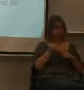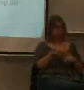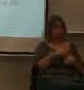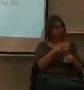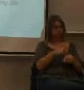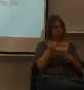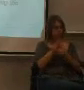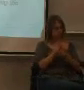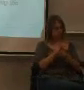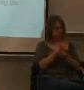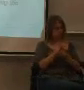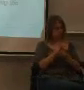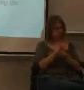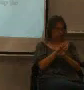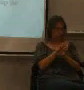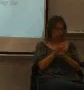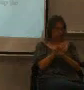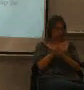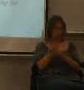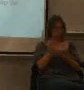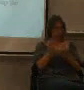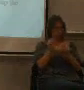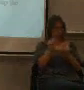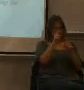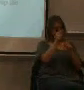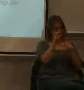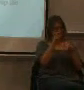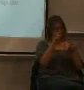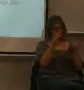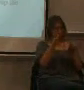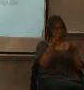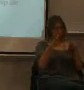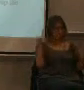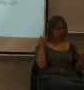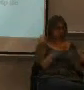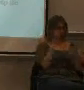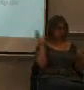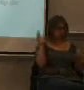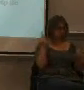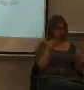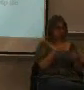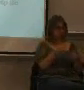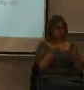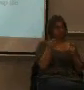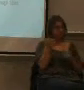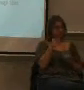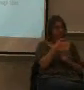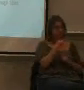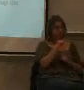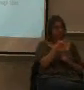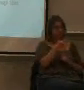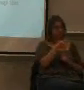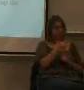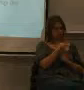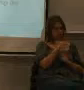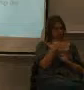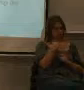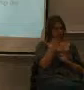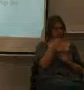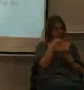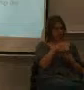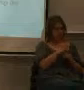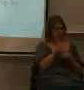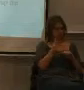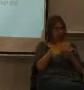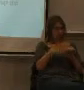exposures. And you can imagine that big pulses, you need a bigger concentration to have a bad effect